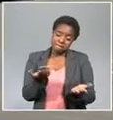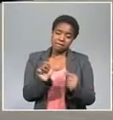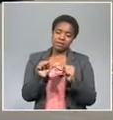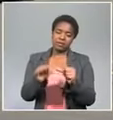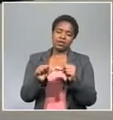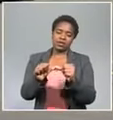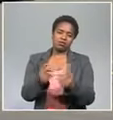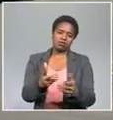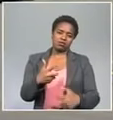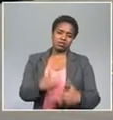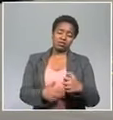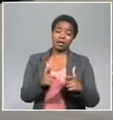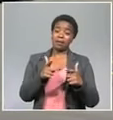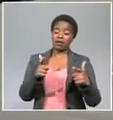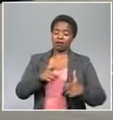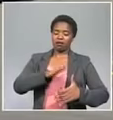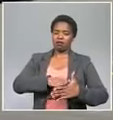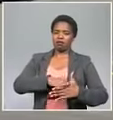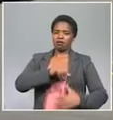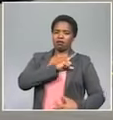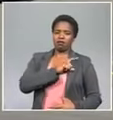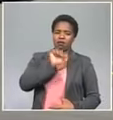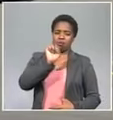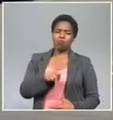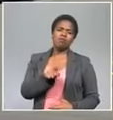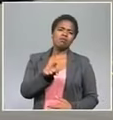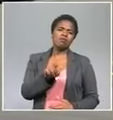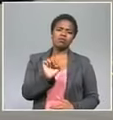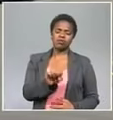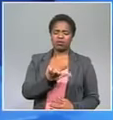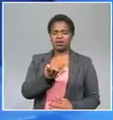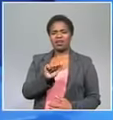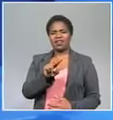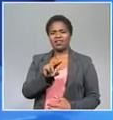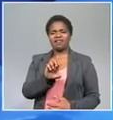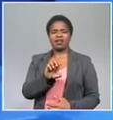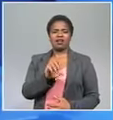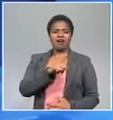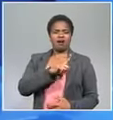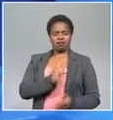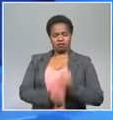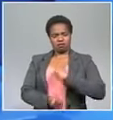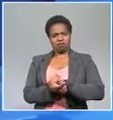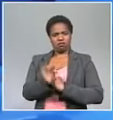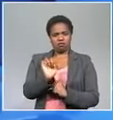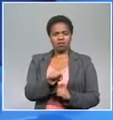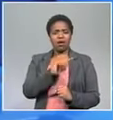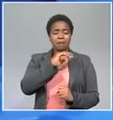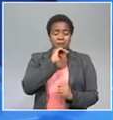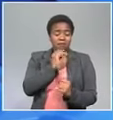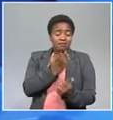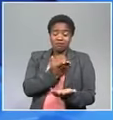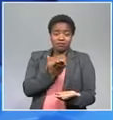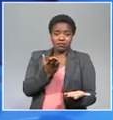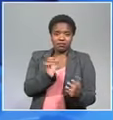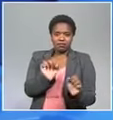rise steady. Another big reason is that carbon tax levy that came into effect, really just setting the price on